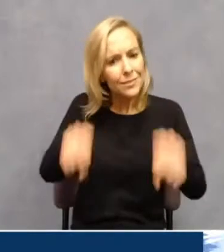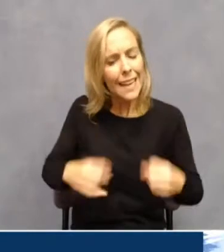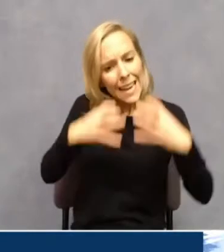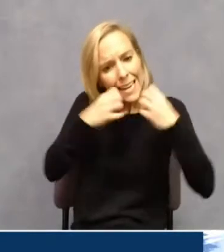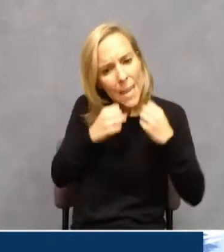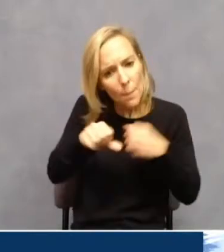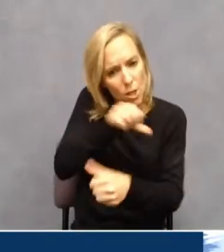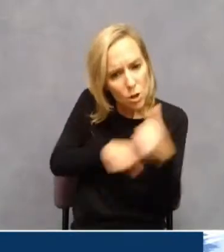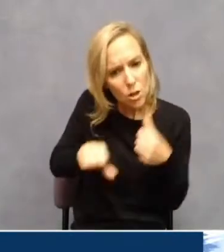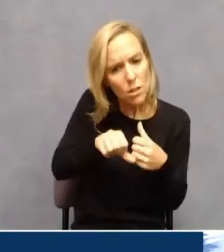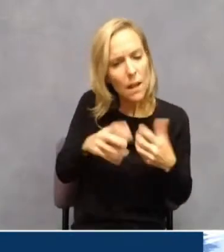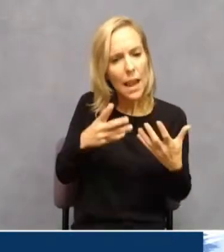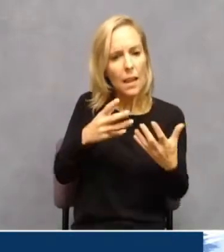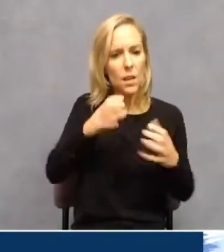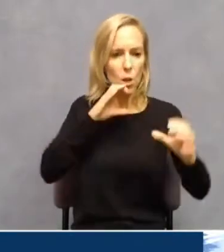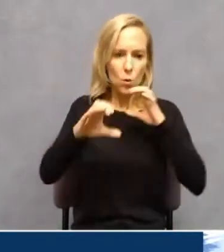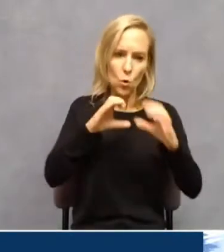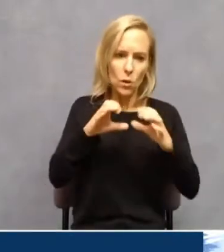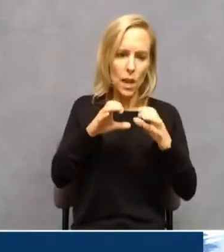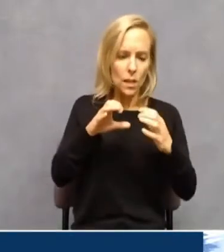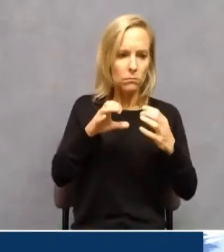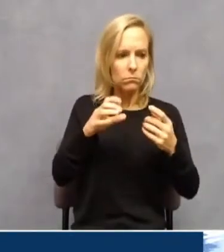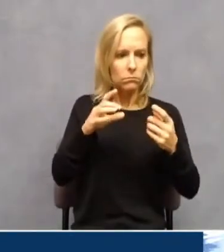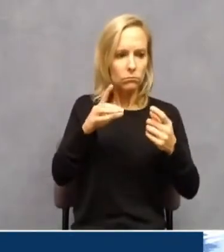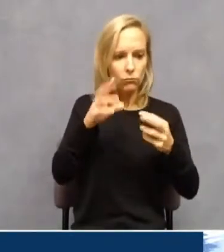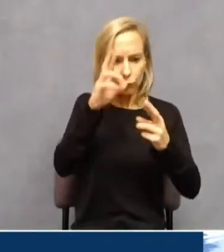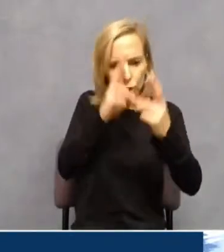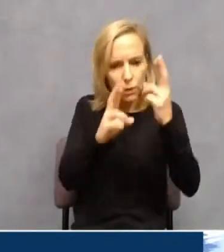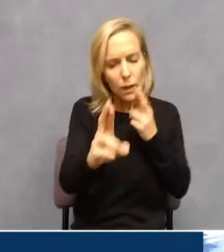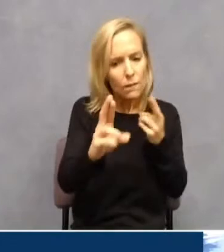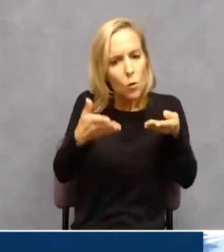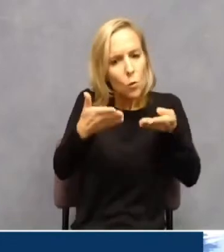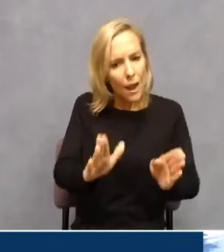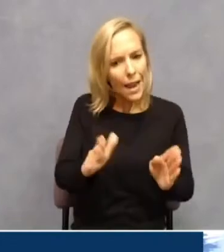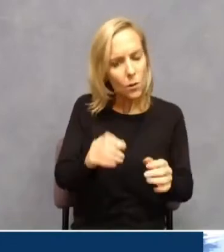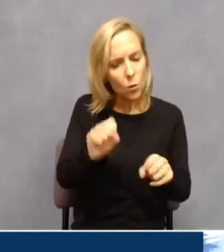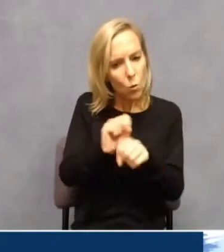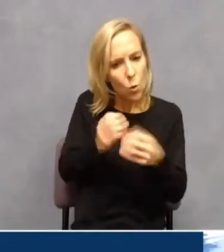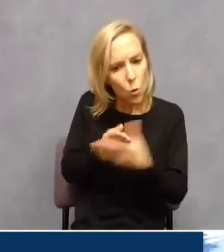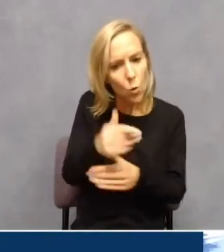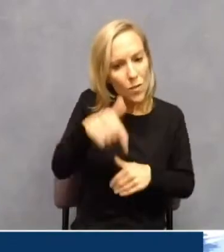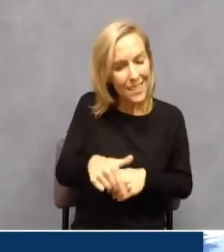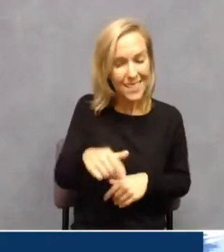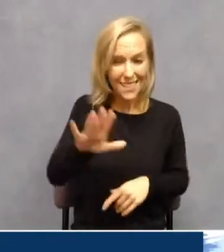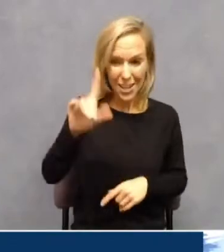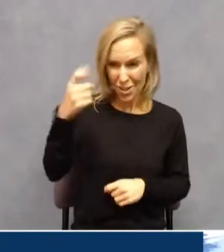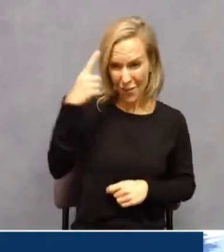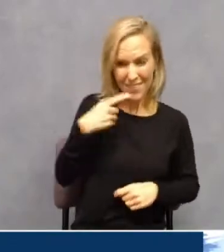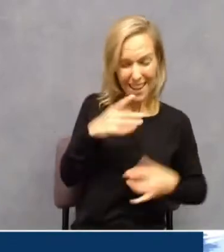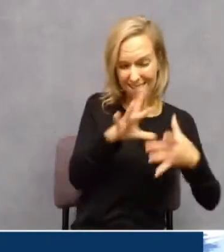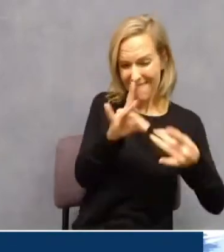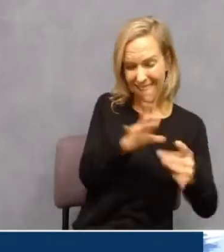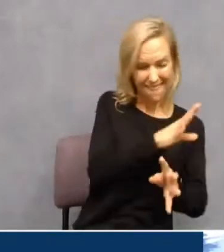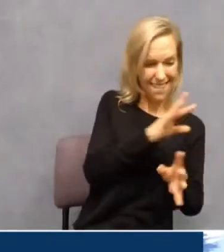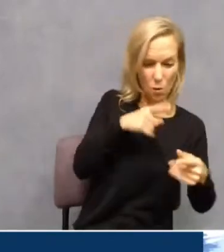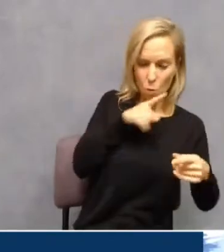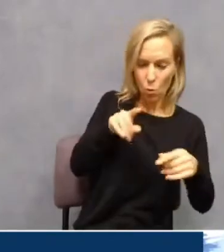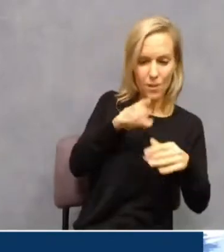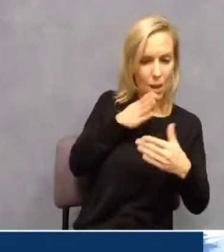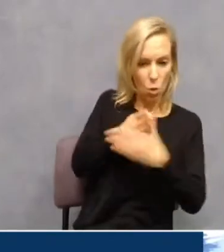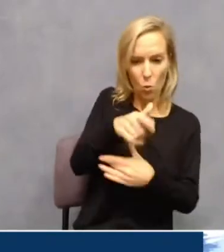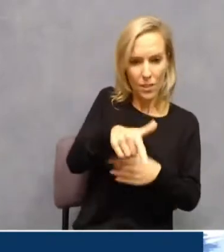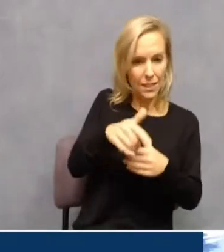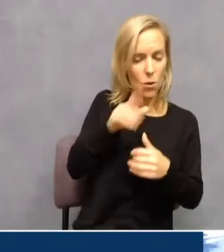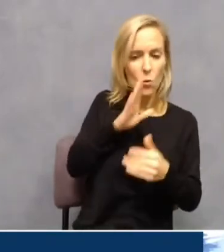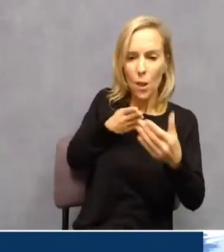civil way, and to try to work through this. And so I really do believe, as the governor has said from the start, we'll get through this. We'll get through this